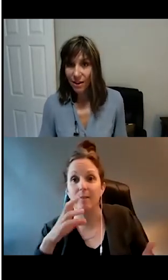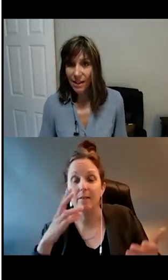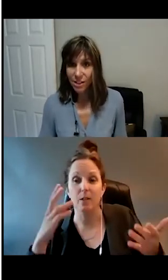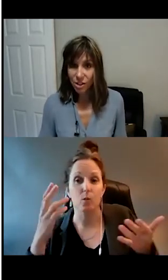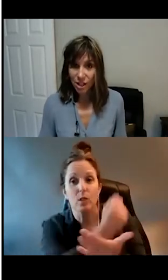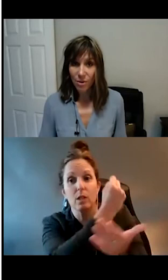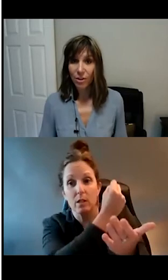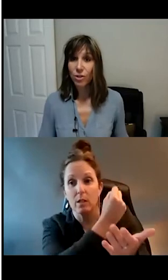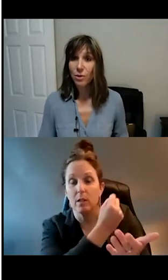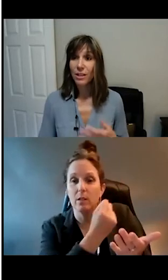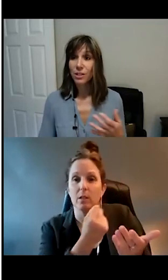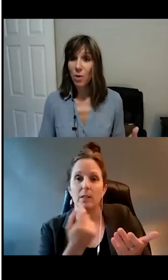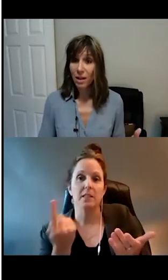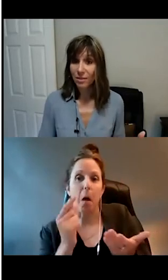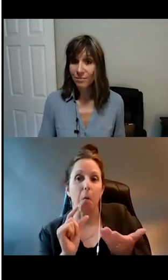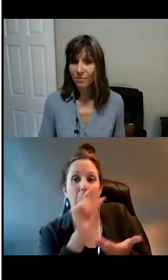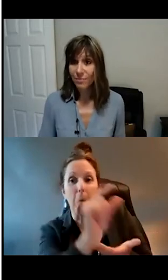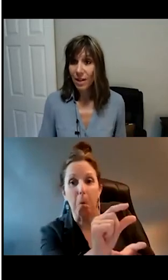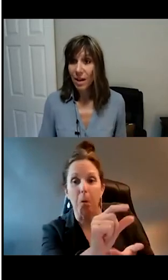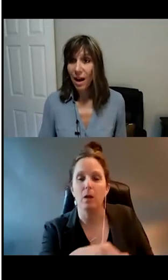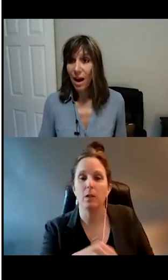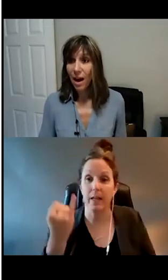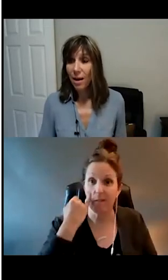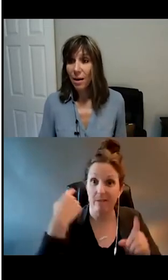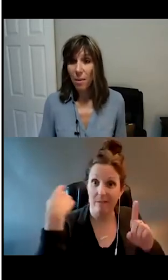practitioners within their agency when they're doing this well.